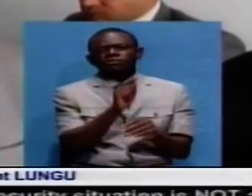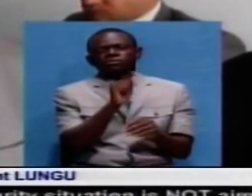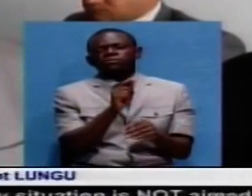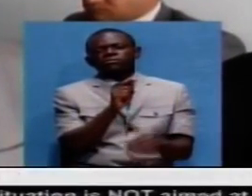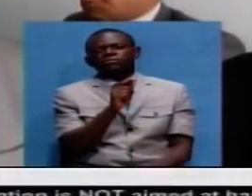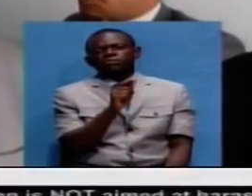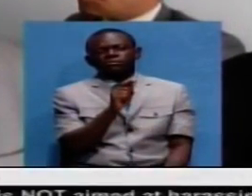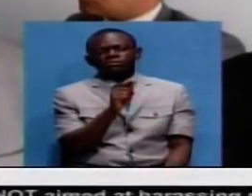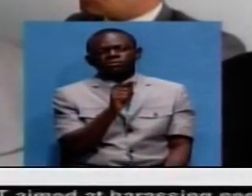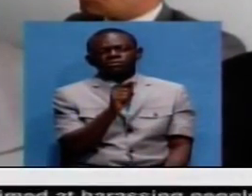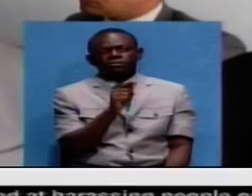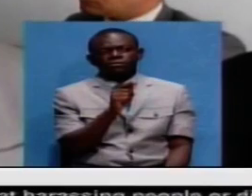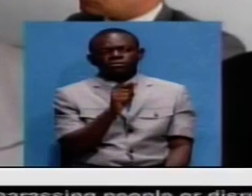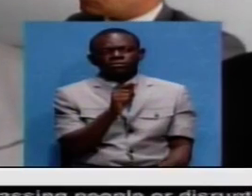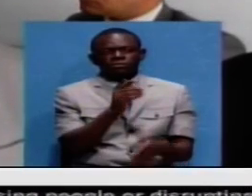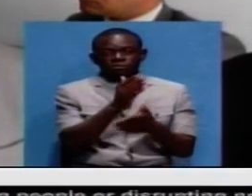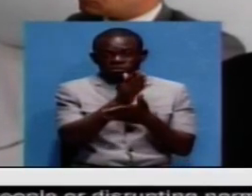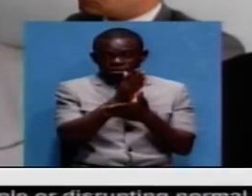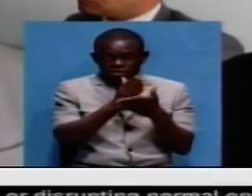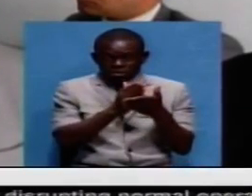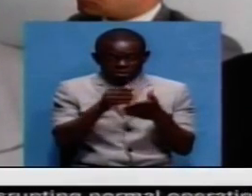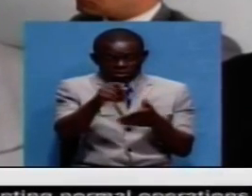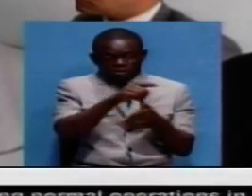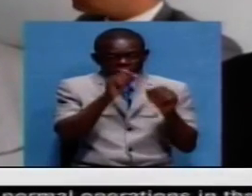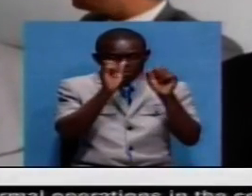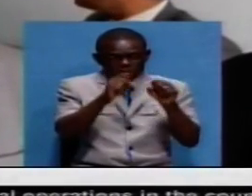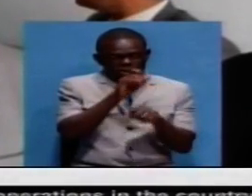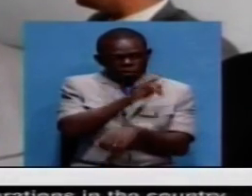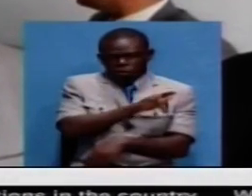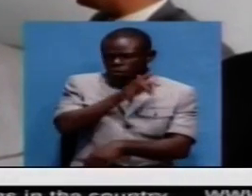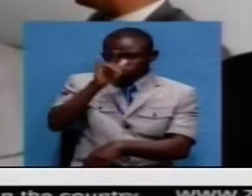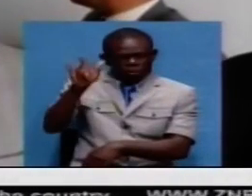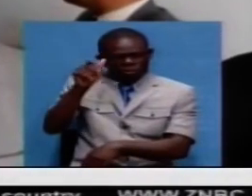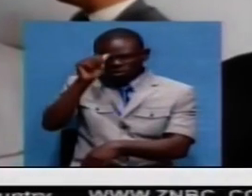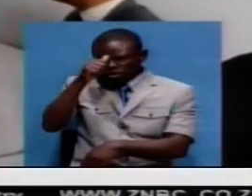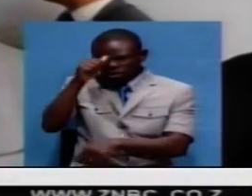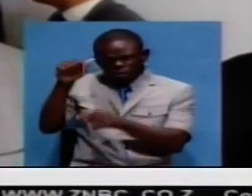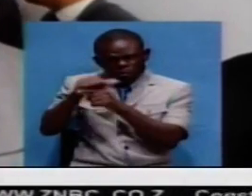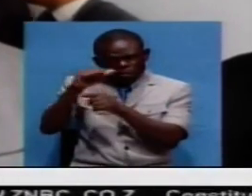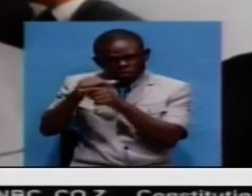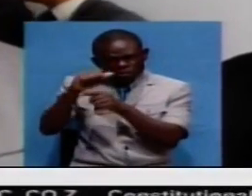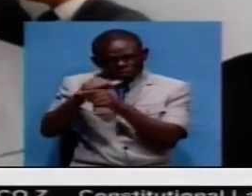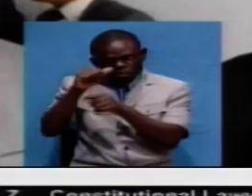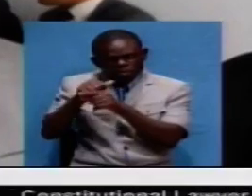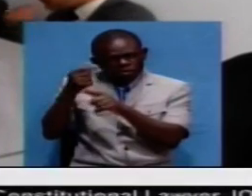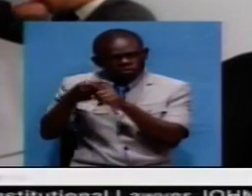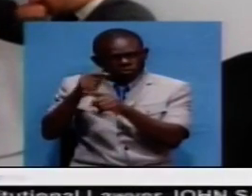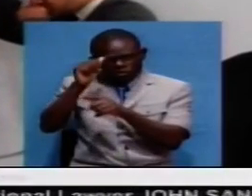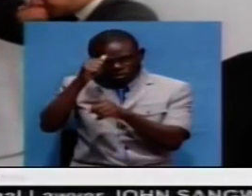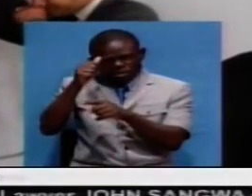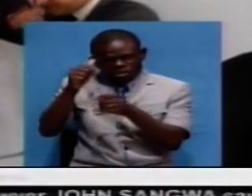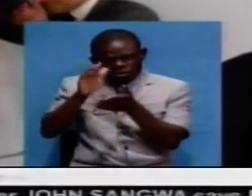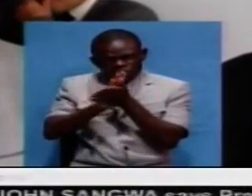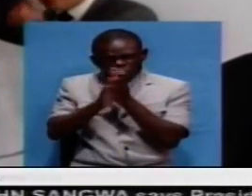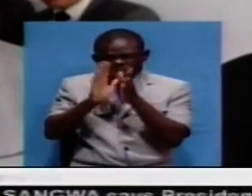whom the government nominates can come and undergo training back in India from the hospital. I am